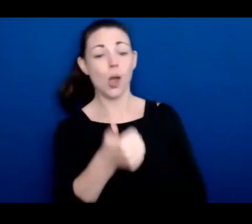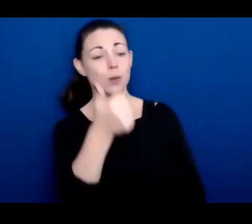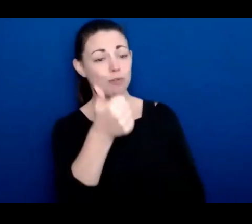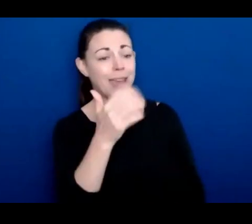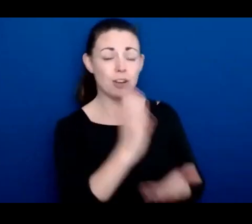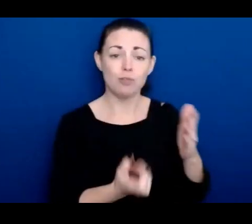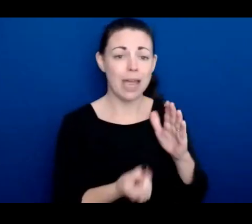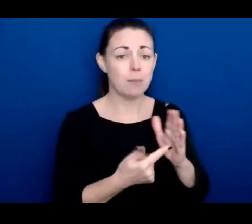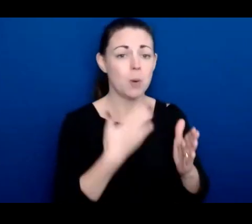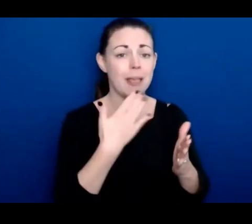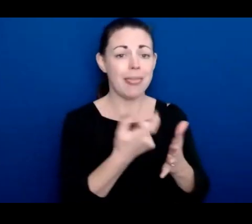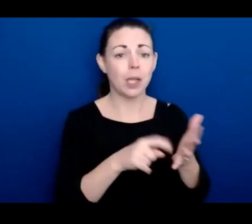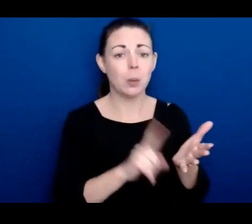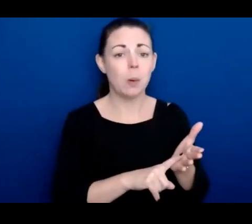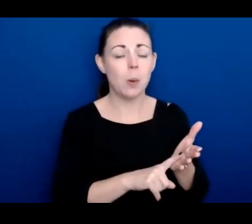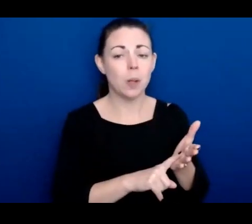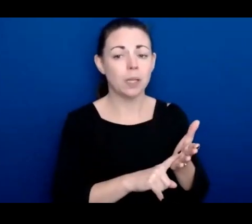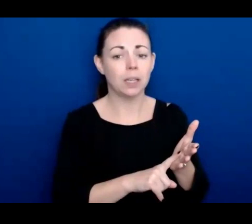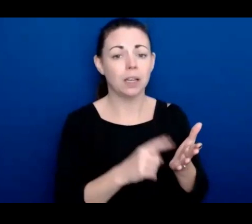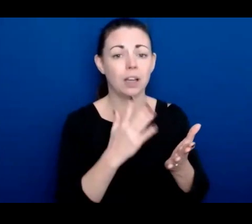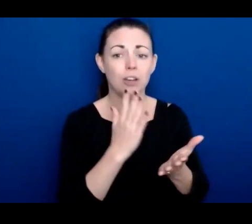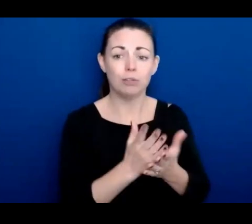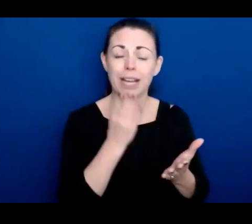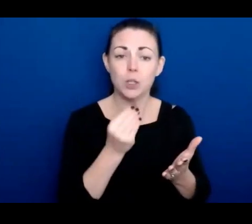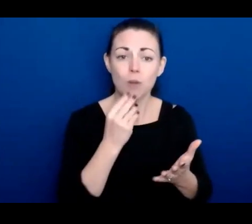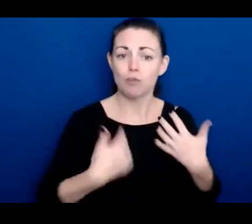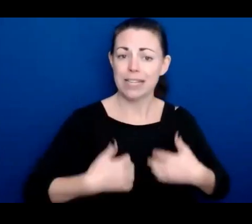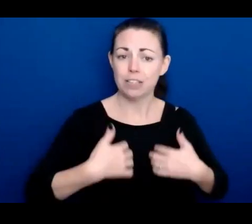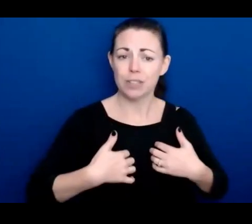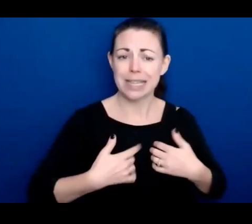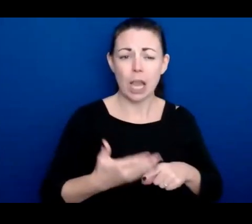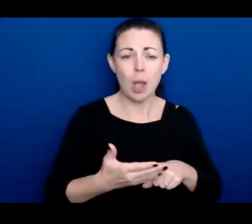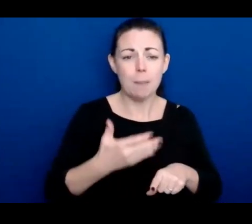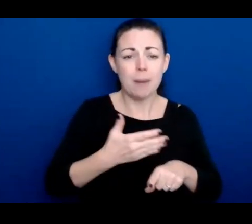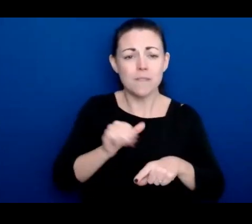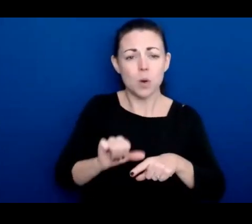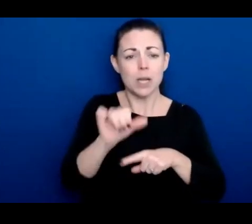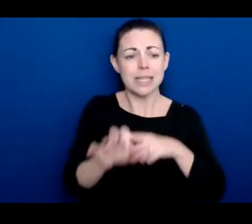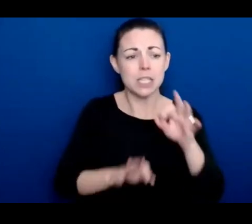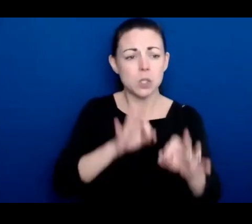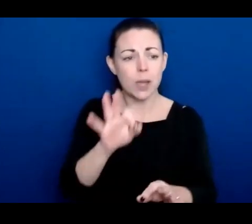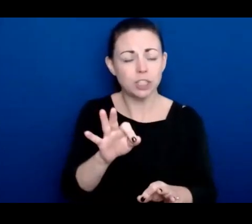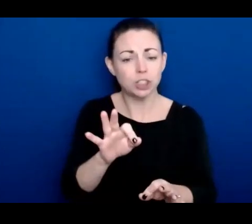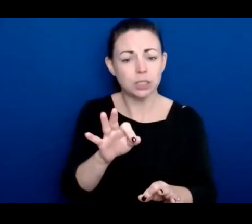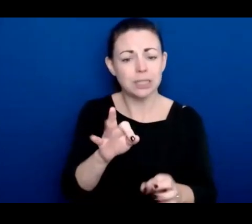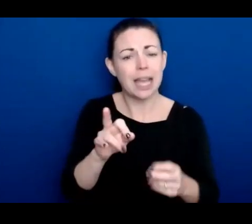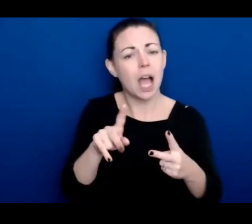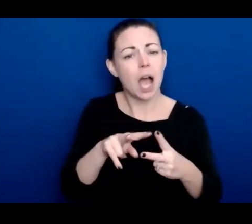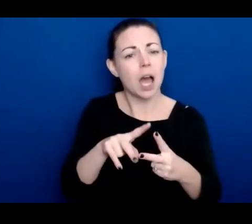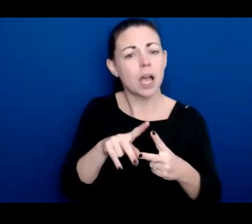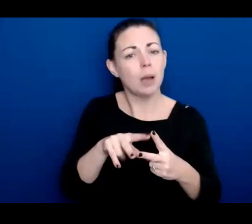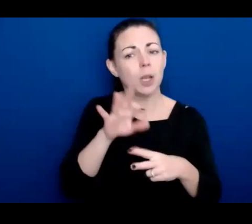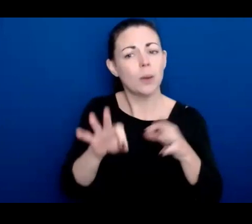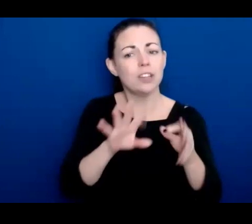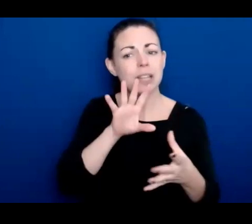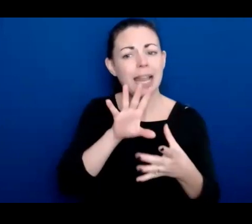vital. It's really, really useful and extremely interesting. Just before I move on to the next question, there's a couple of questions around saying